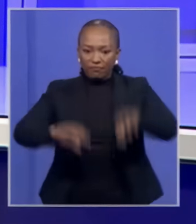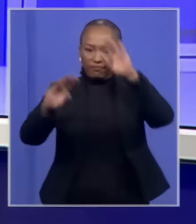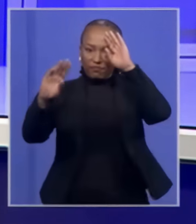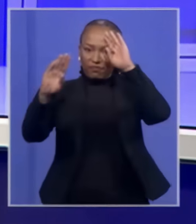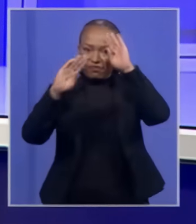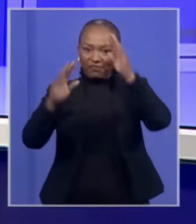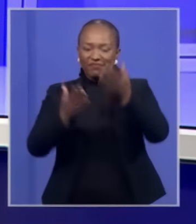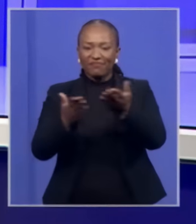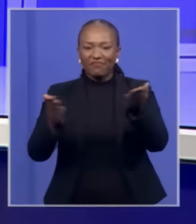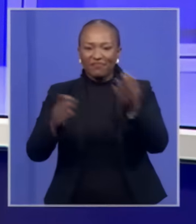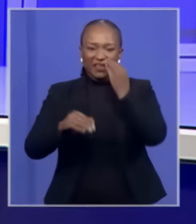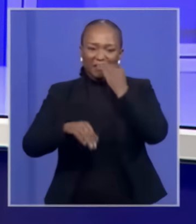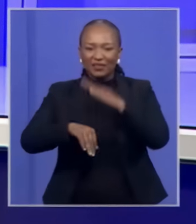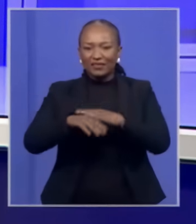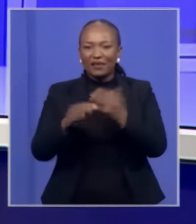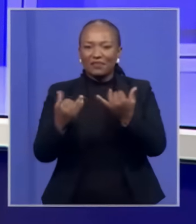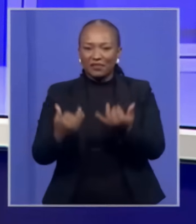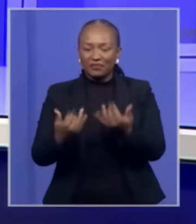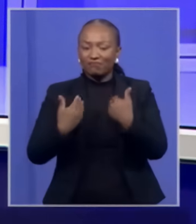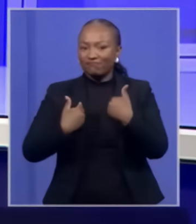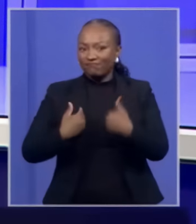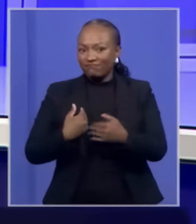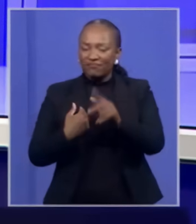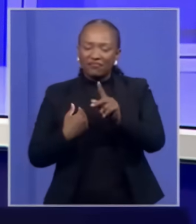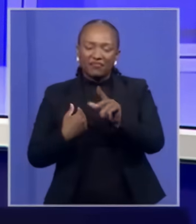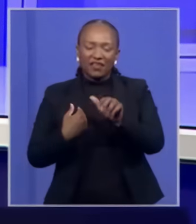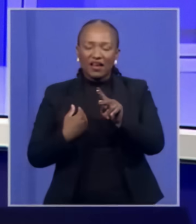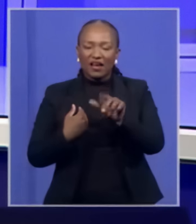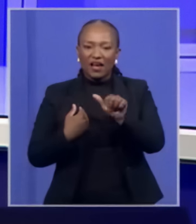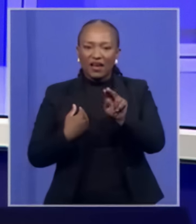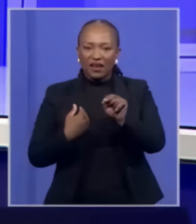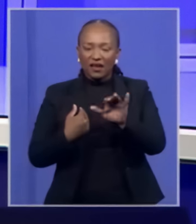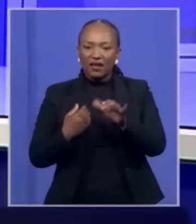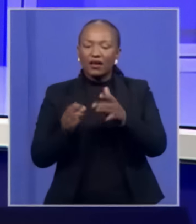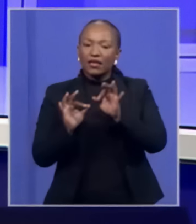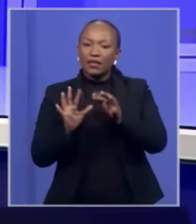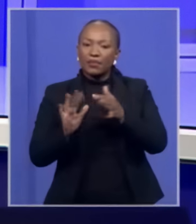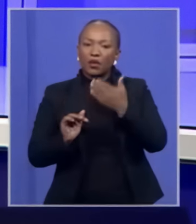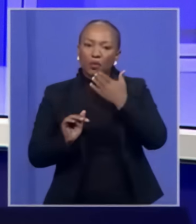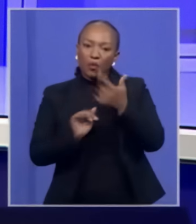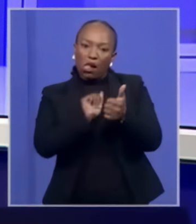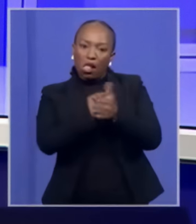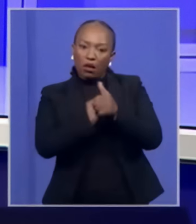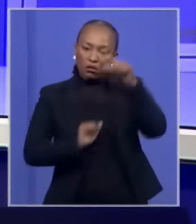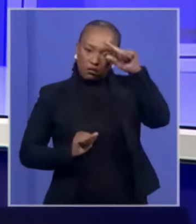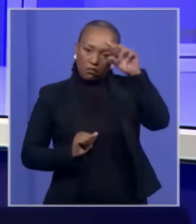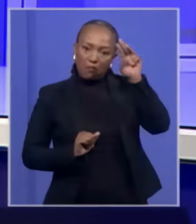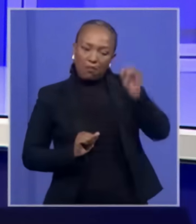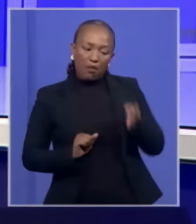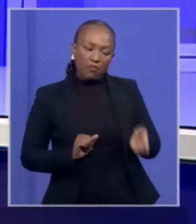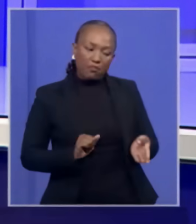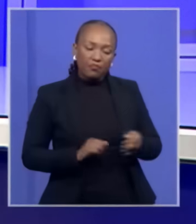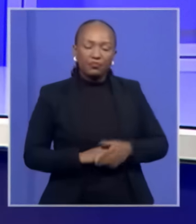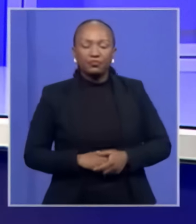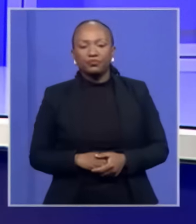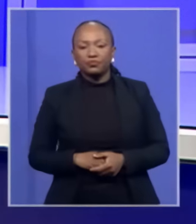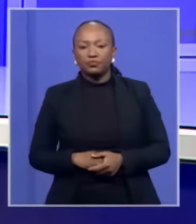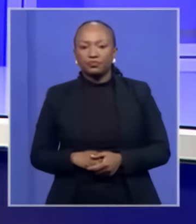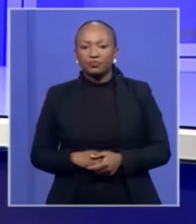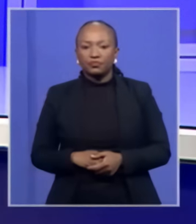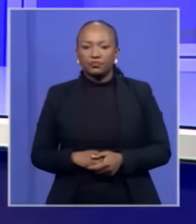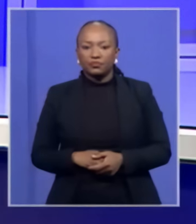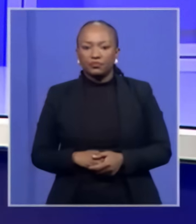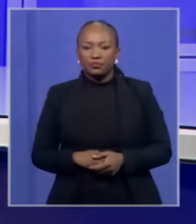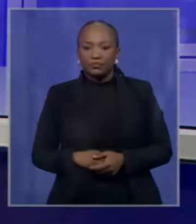Thobela, nako ya go losolela ditaba ke yona ye. Nna ke Nkgadimeng ke kana, gomme ke thušana le mofetoledi wa polelo ya diatla, Mpho Teme.